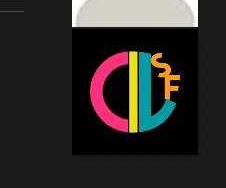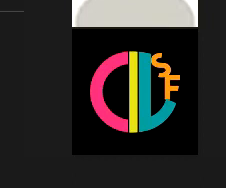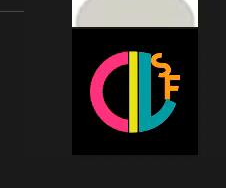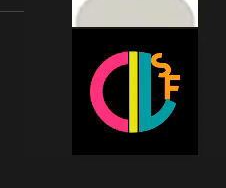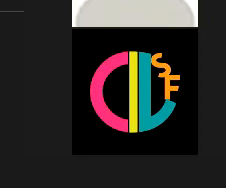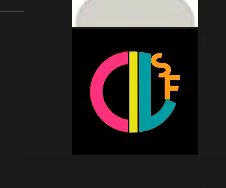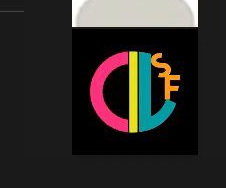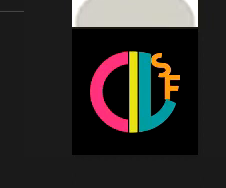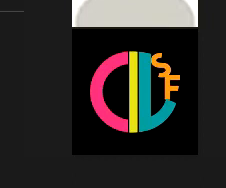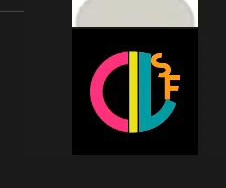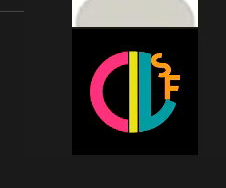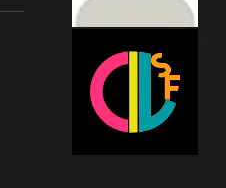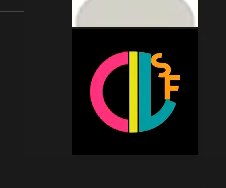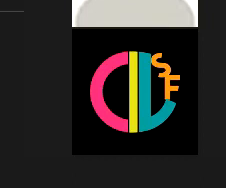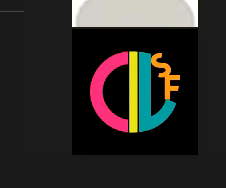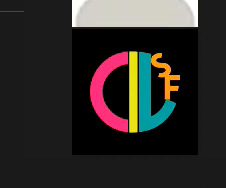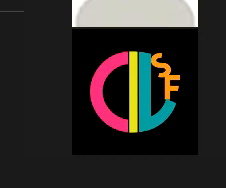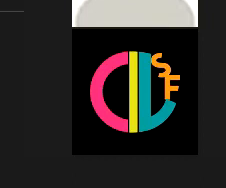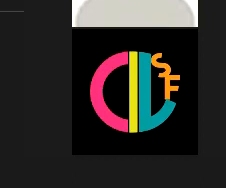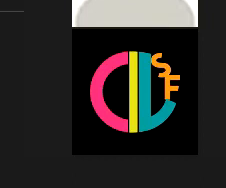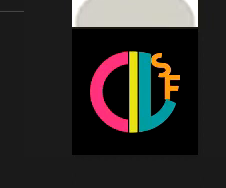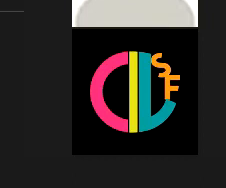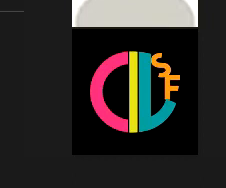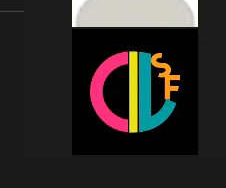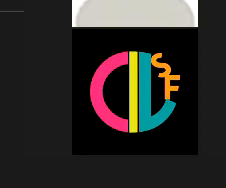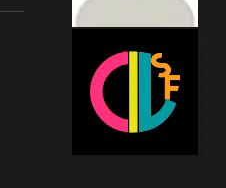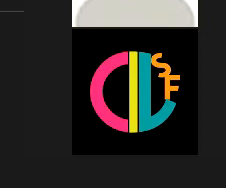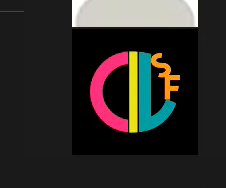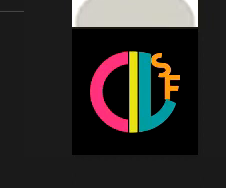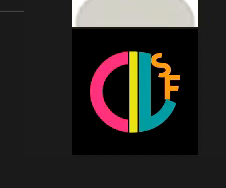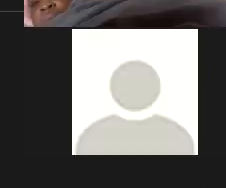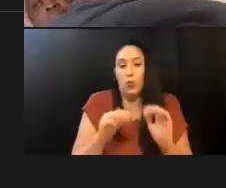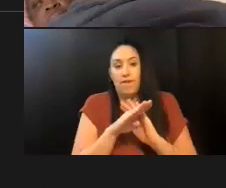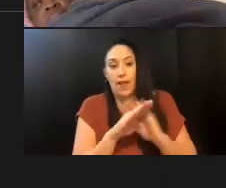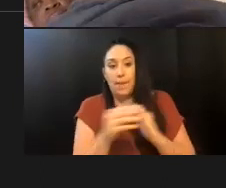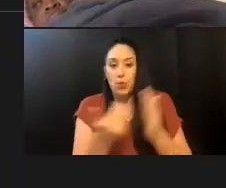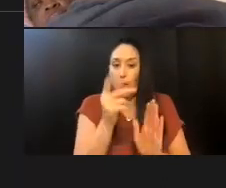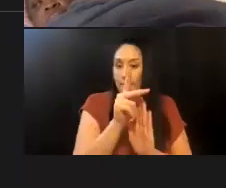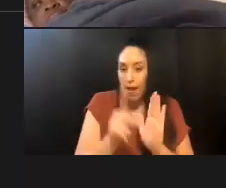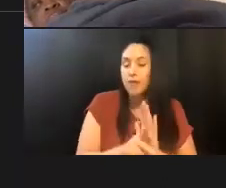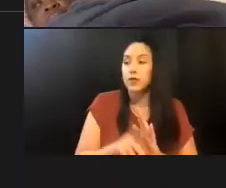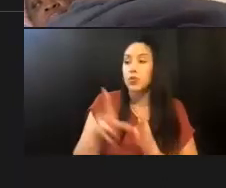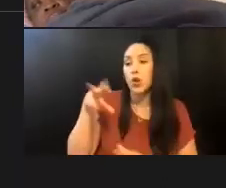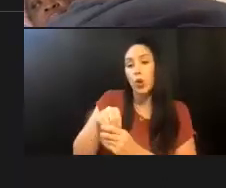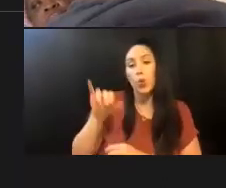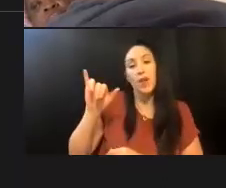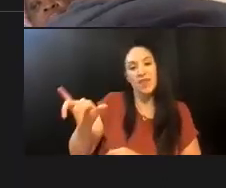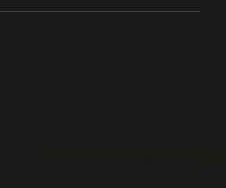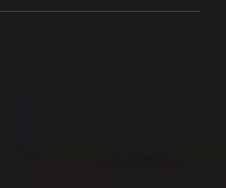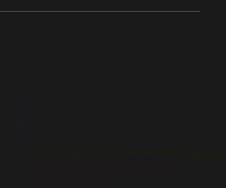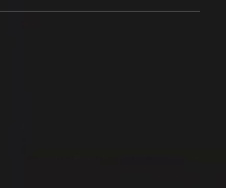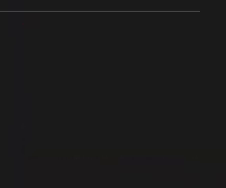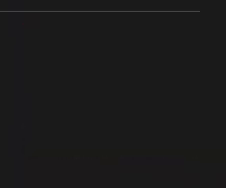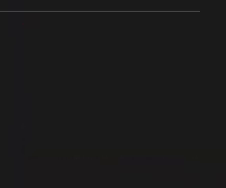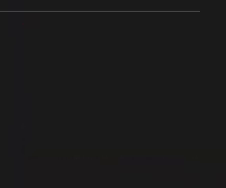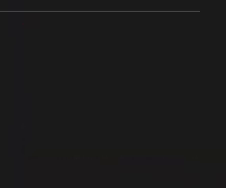We are working with the program to develop those protocols so that we can involve those people, because so often when we say people with disabilities who are